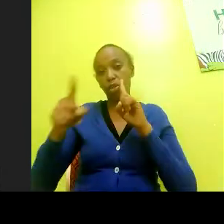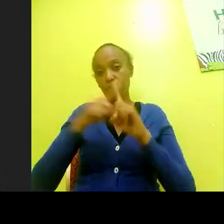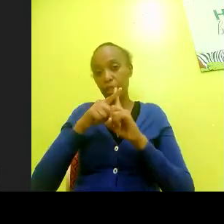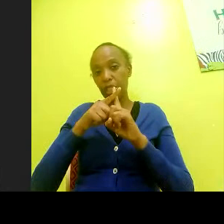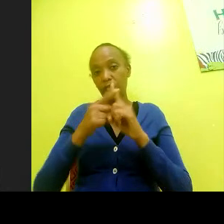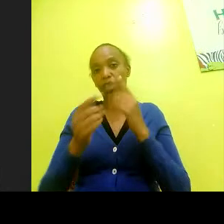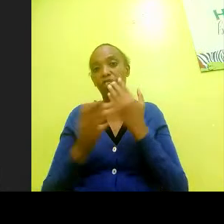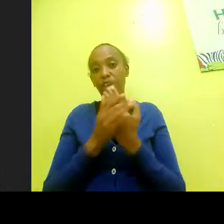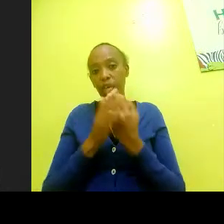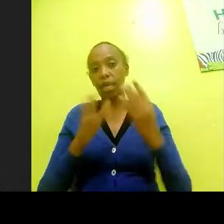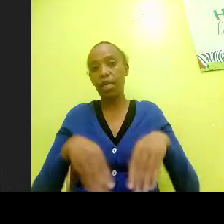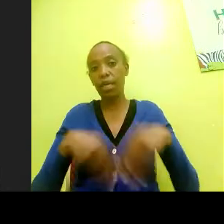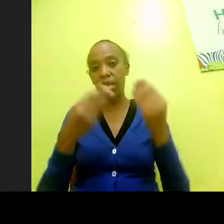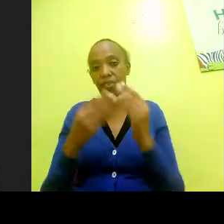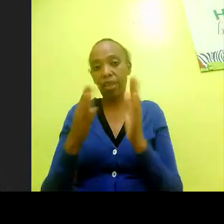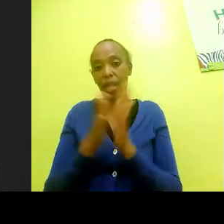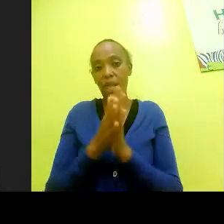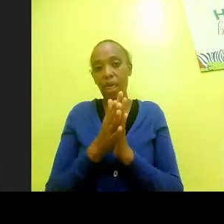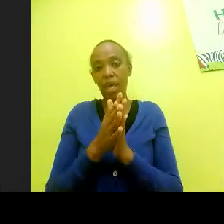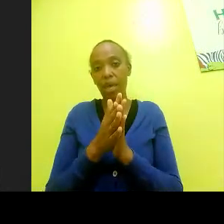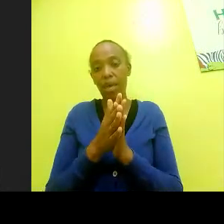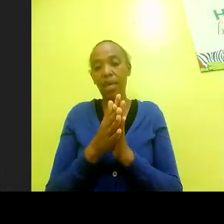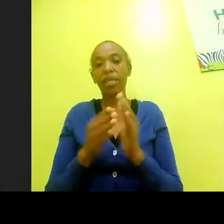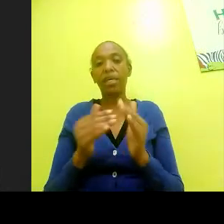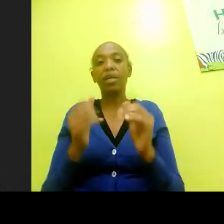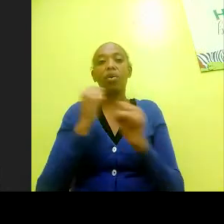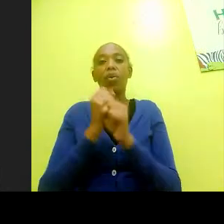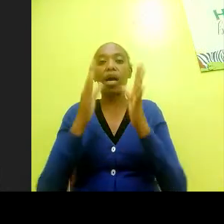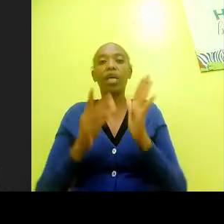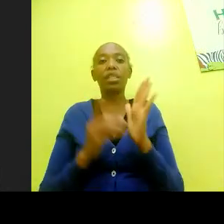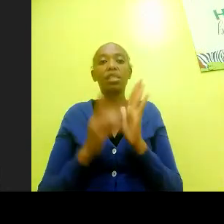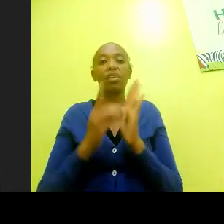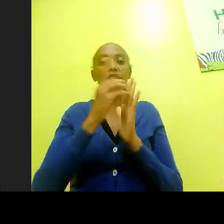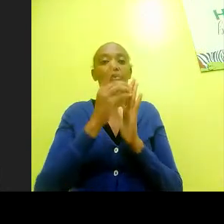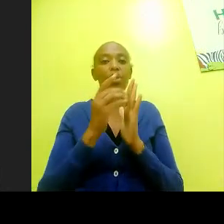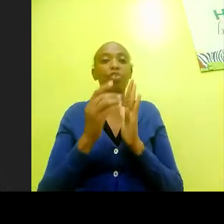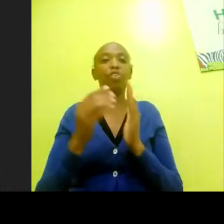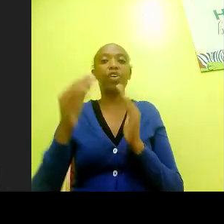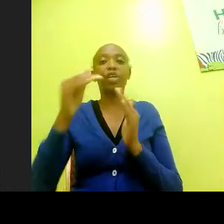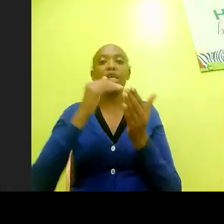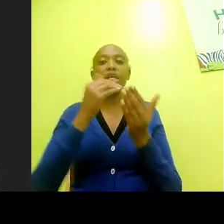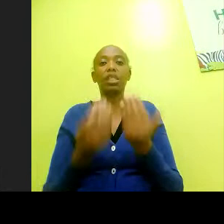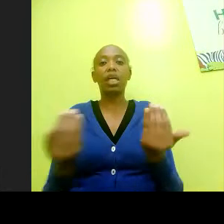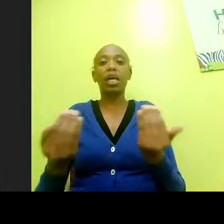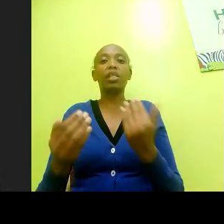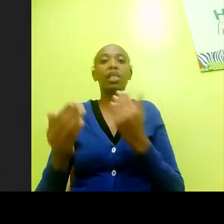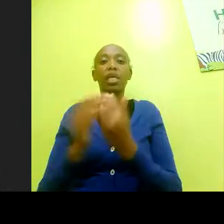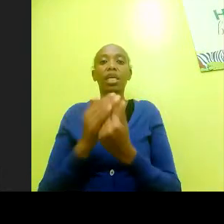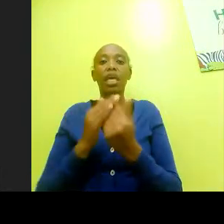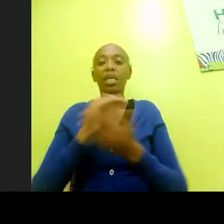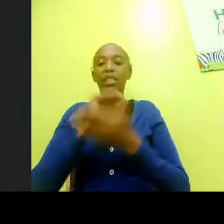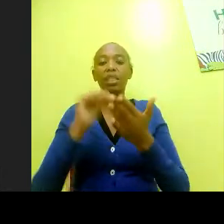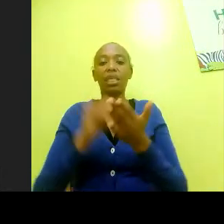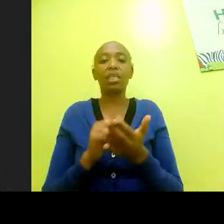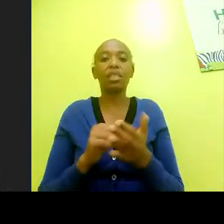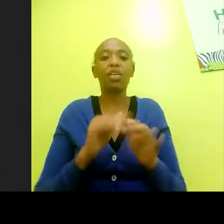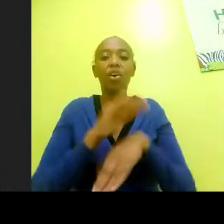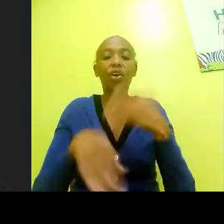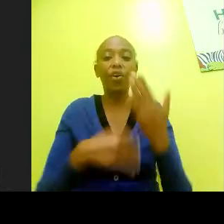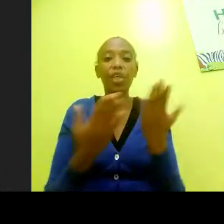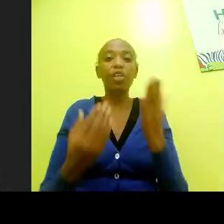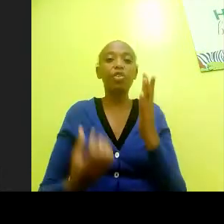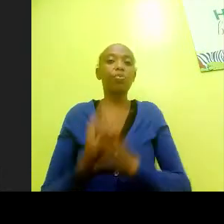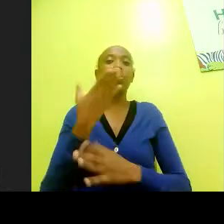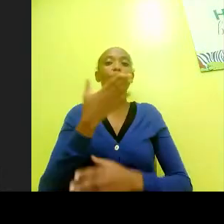caregiving, and staff development for childcare center employees. All of these come out